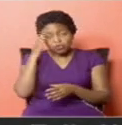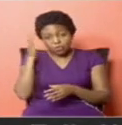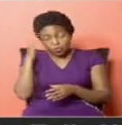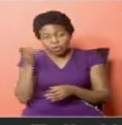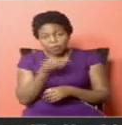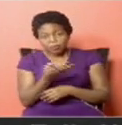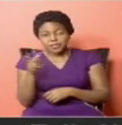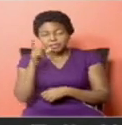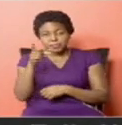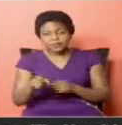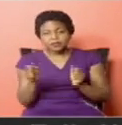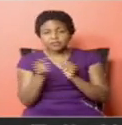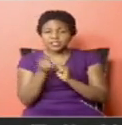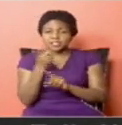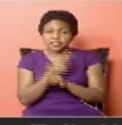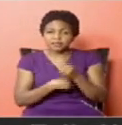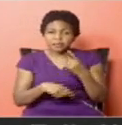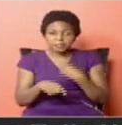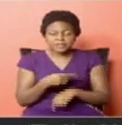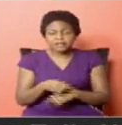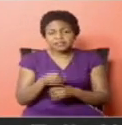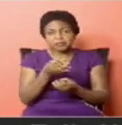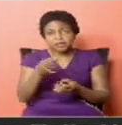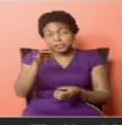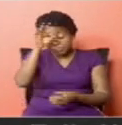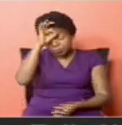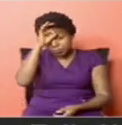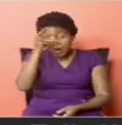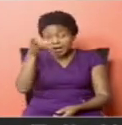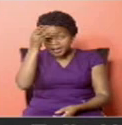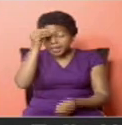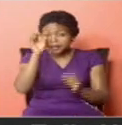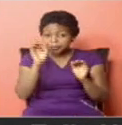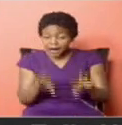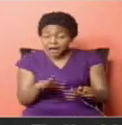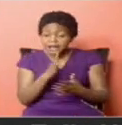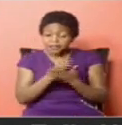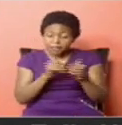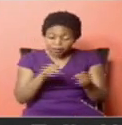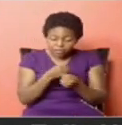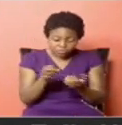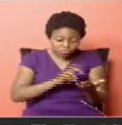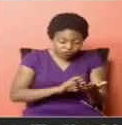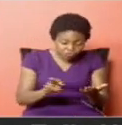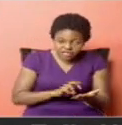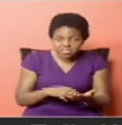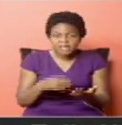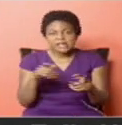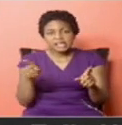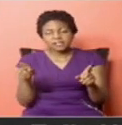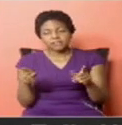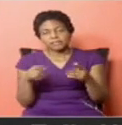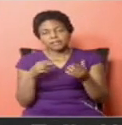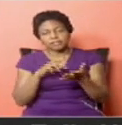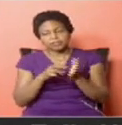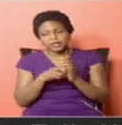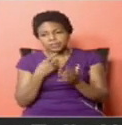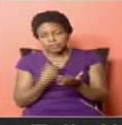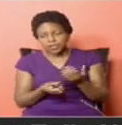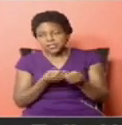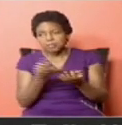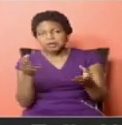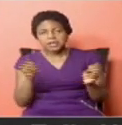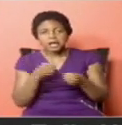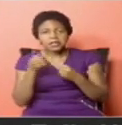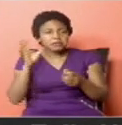majority of persons with disabilities are illiterate. They cannot access print media, they cannot read it. Many cannot even